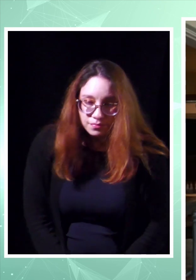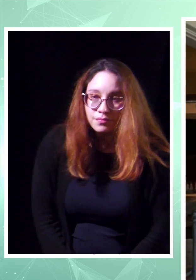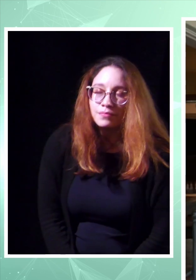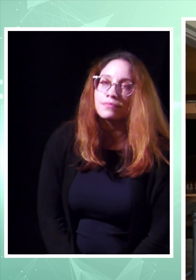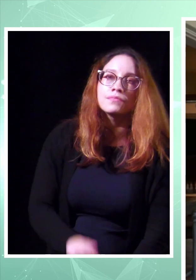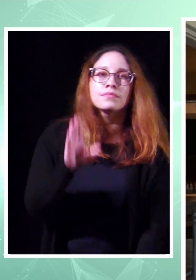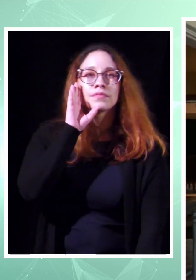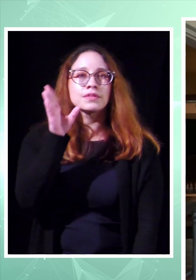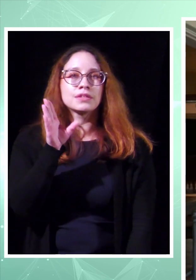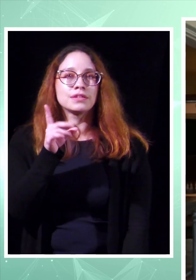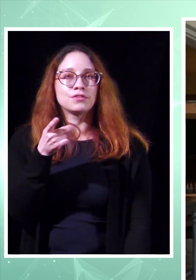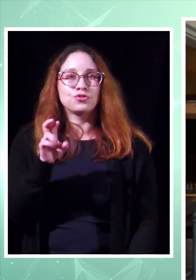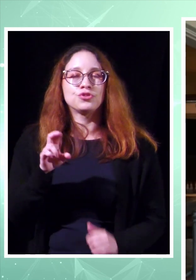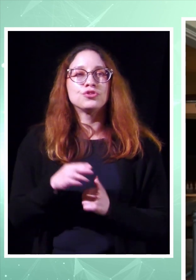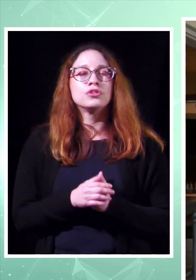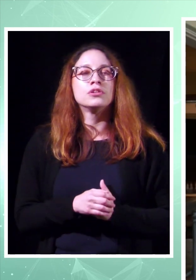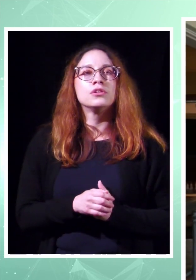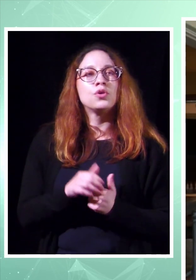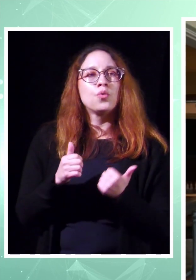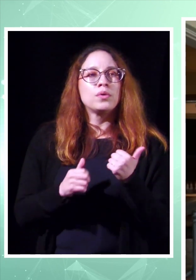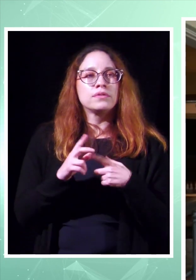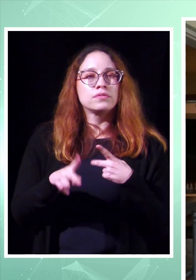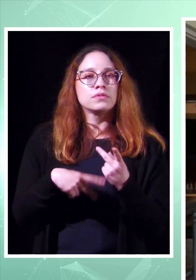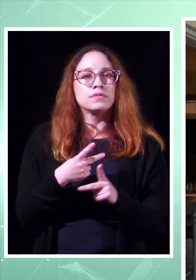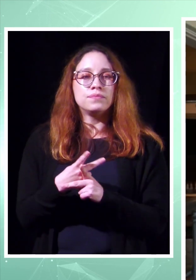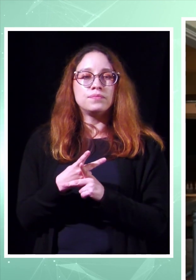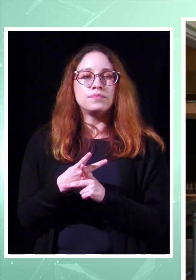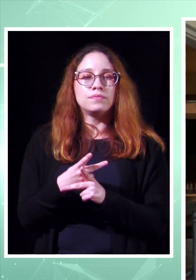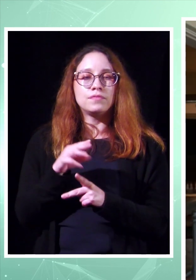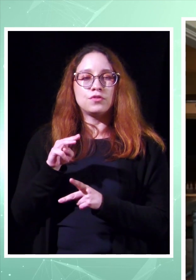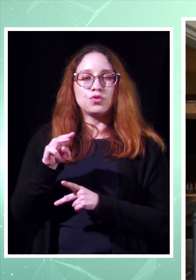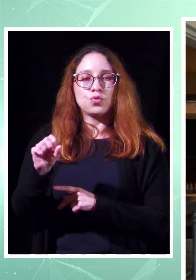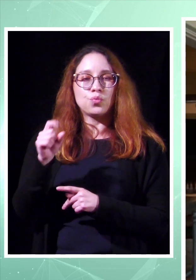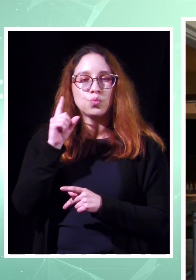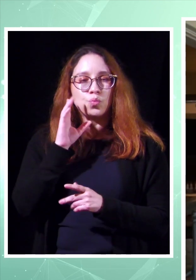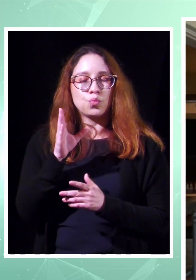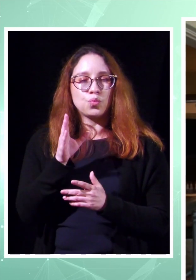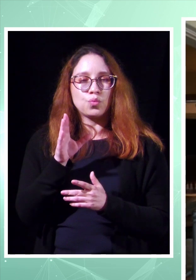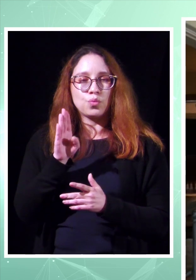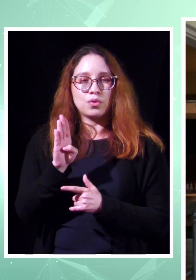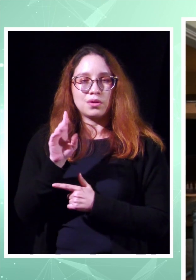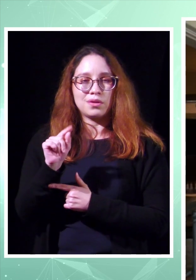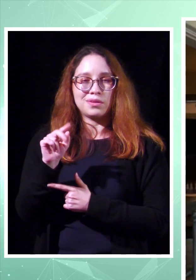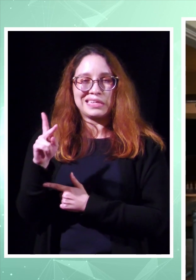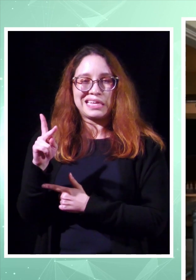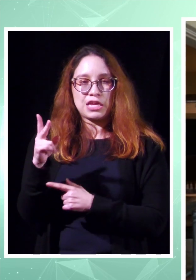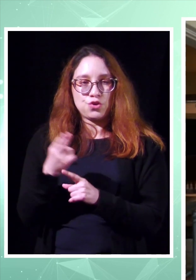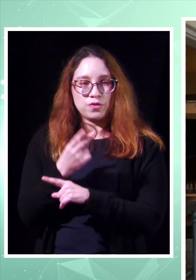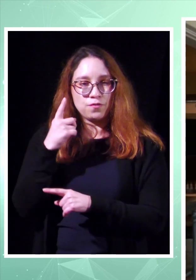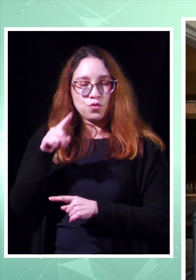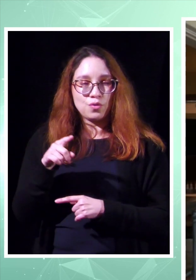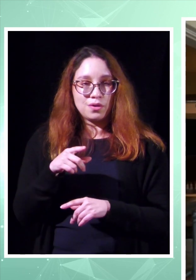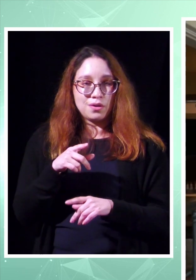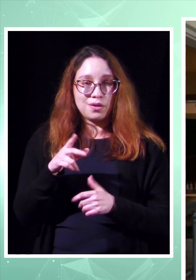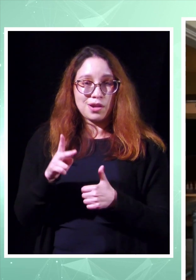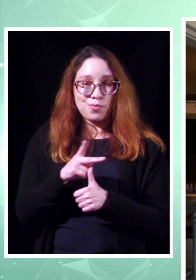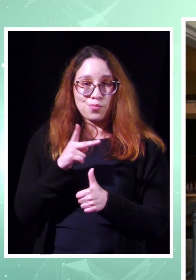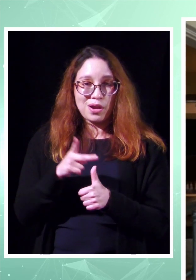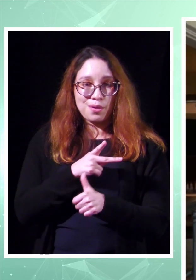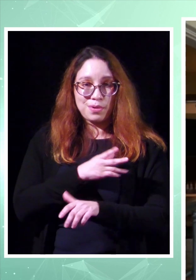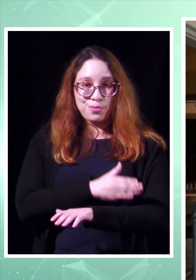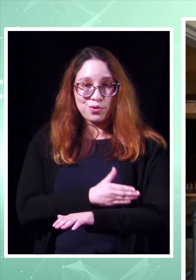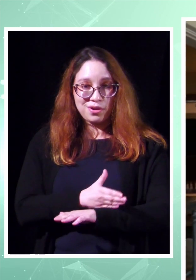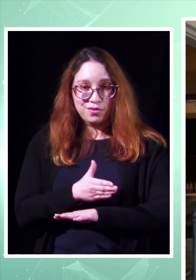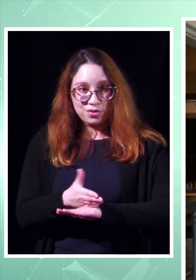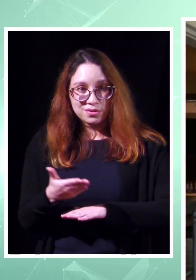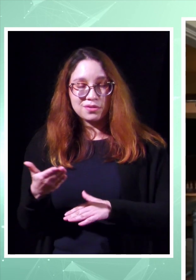Hi, Dr. Boster. So which types of MS will the BTK inhibitors be used for? Is it primary progressive? Is